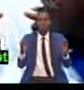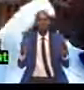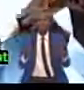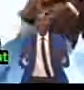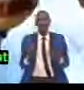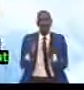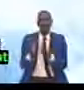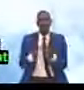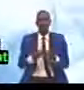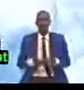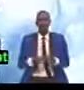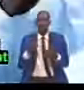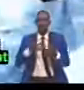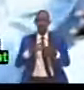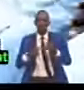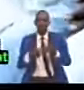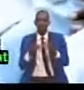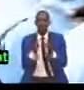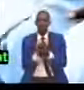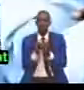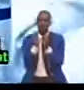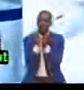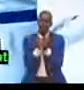I am free. Jesus brought the chains